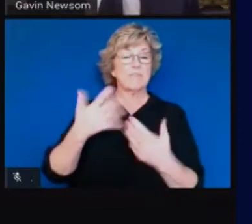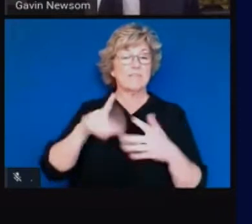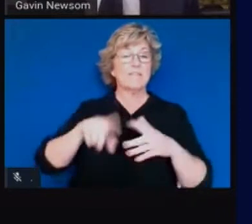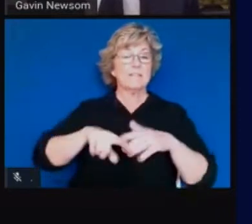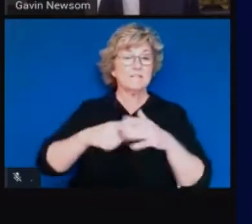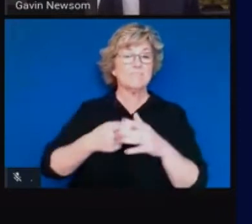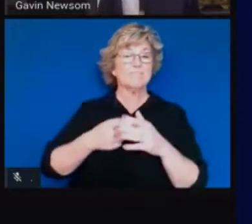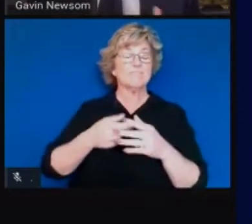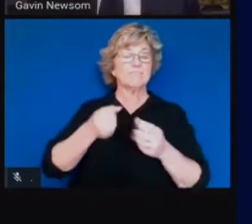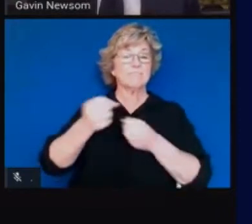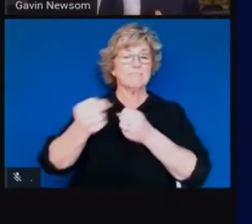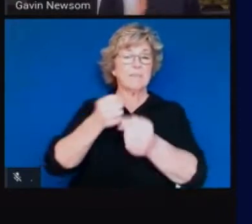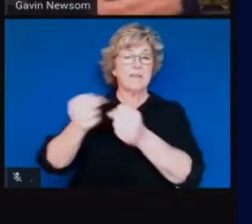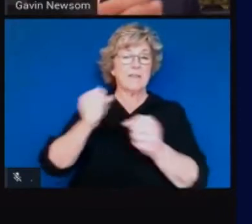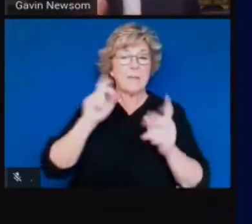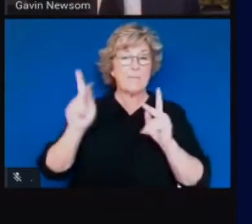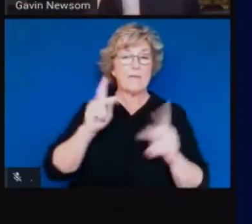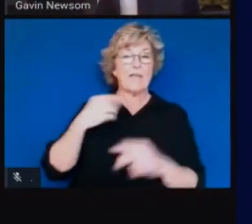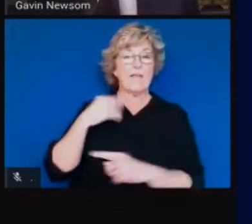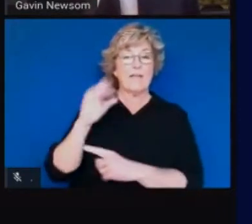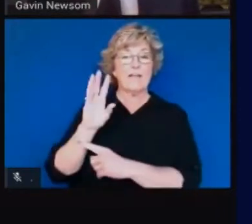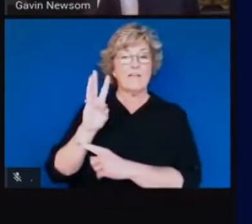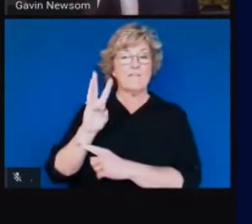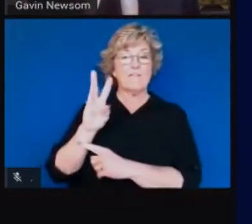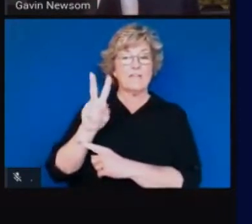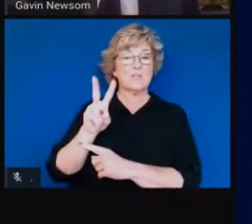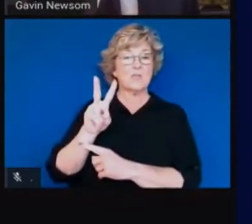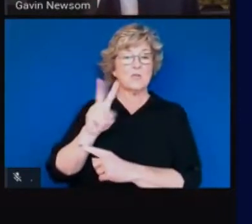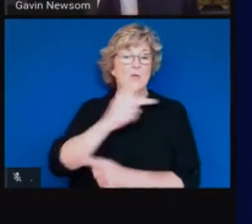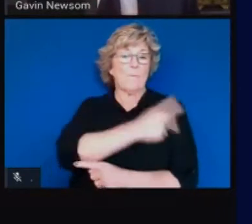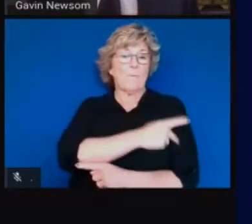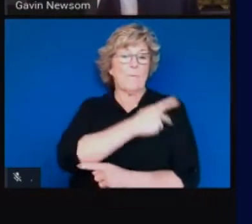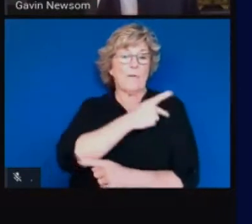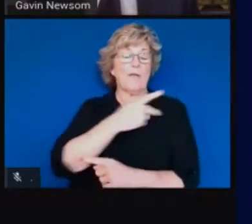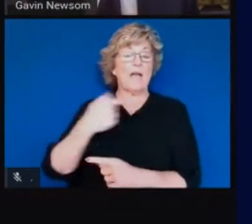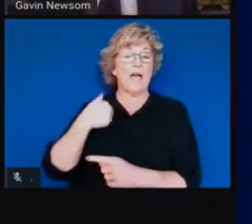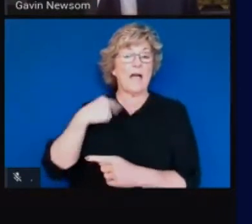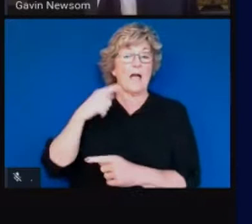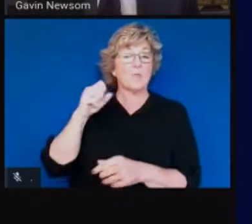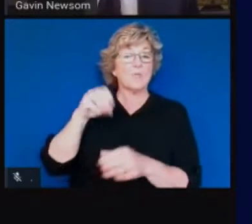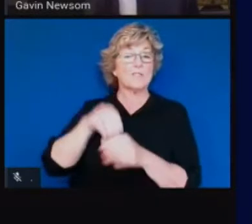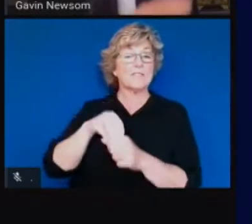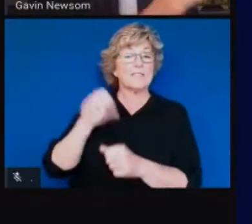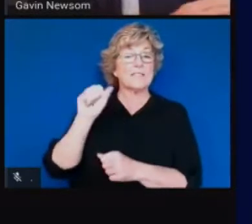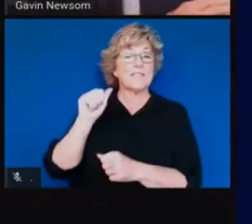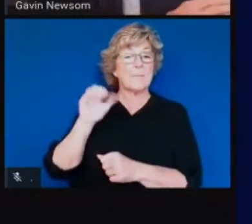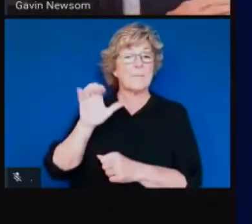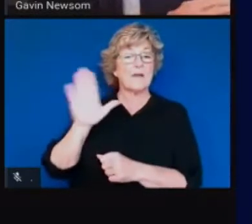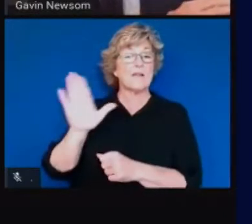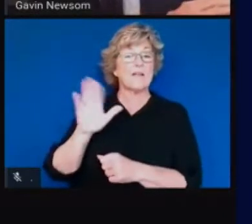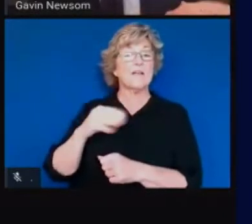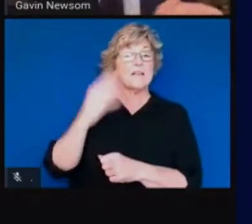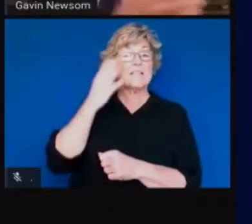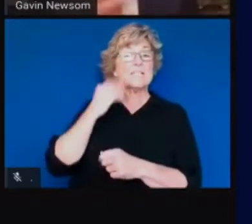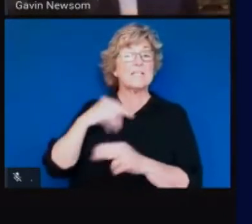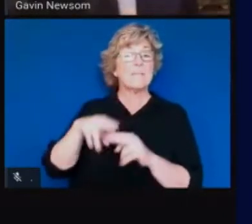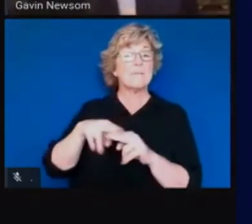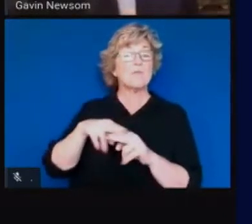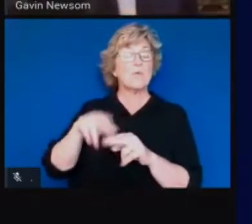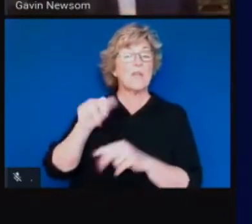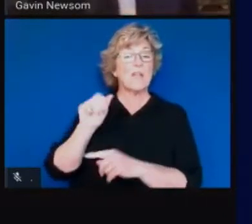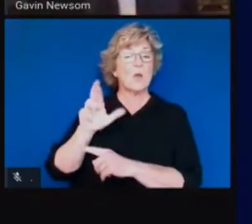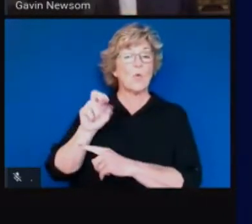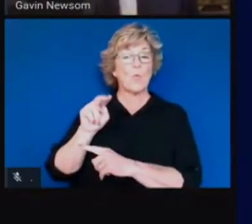these alternative care sites. On Saturday, I was out there at the Sleep Train Arena in Sacramento. They had 17 patients on Saturday.